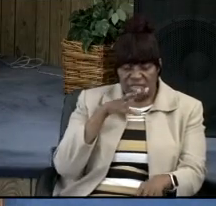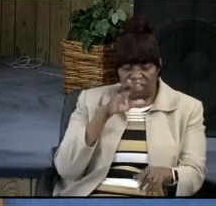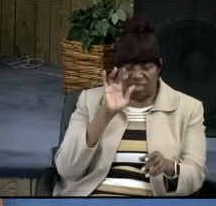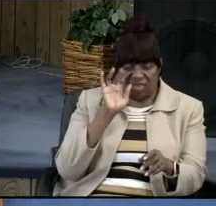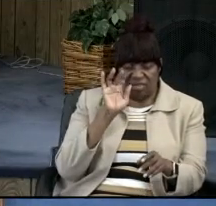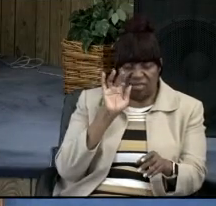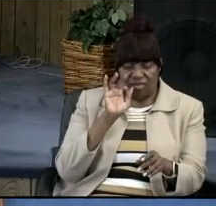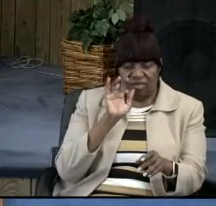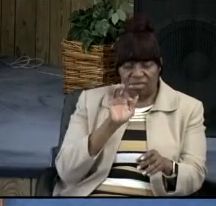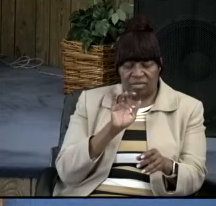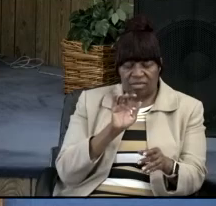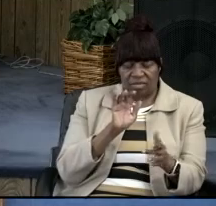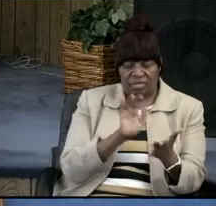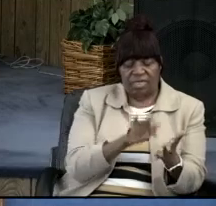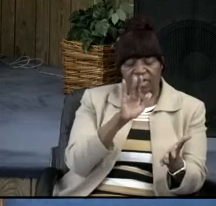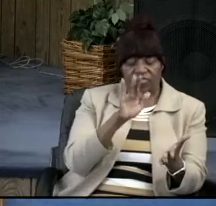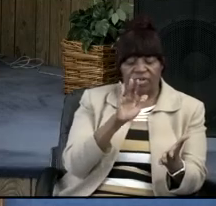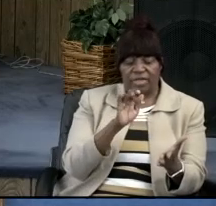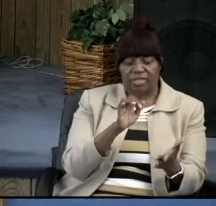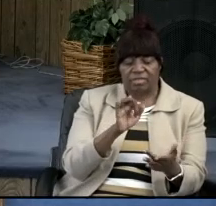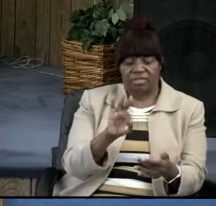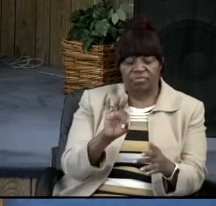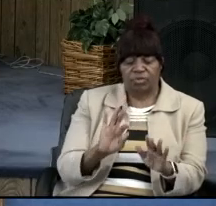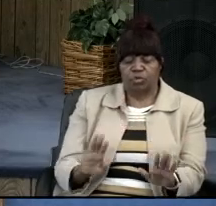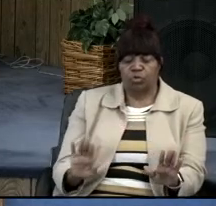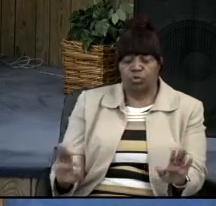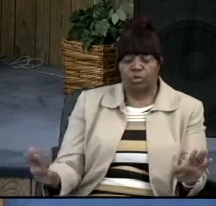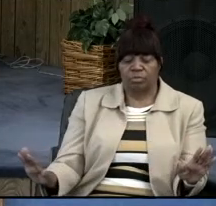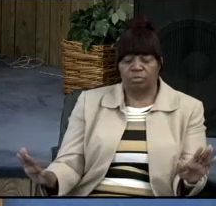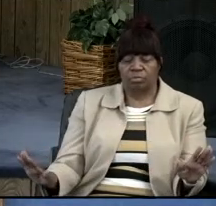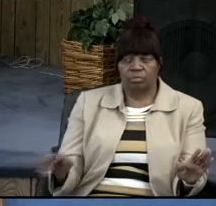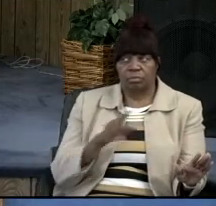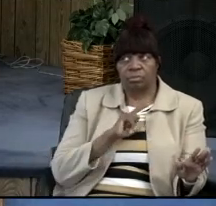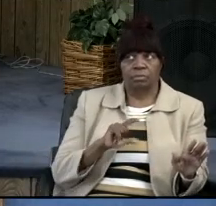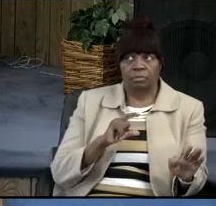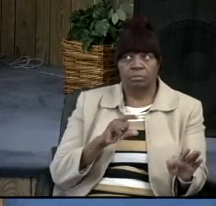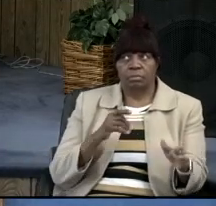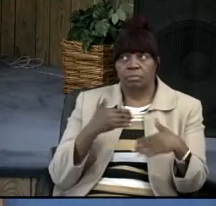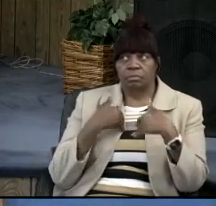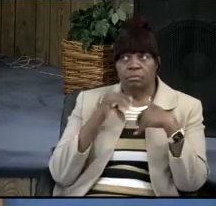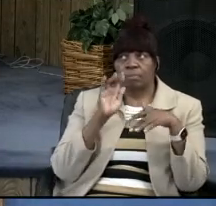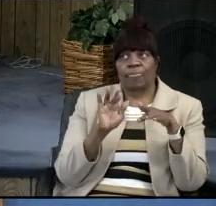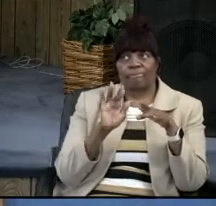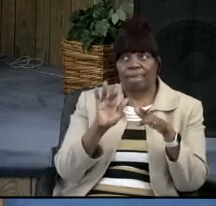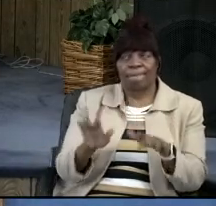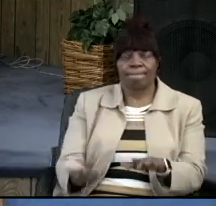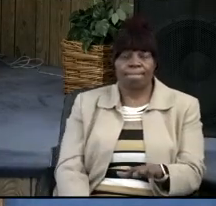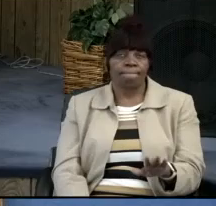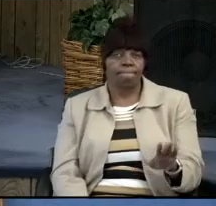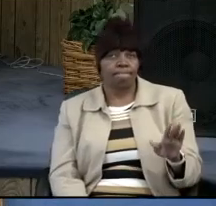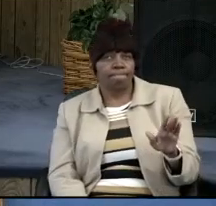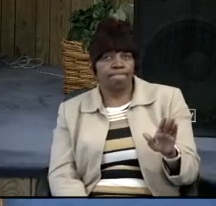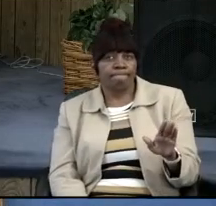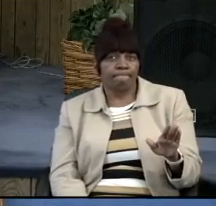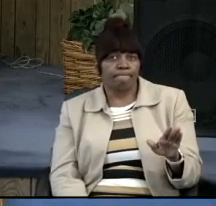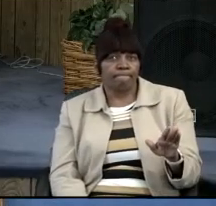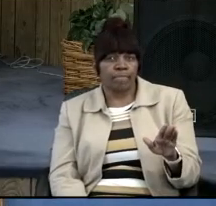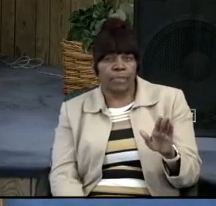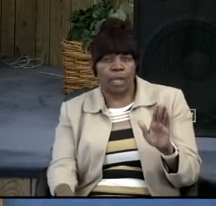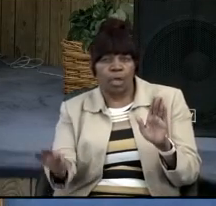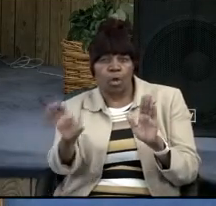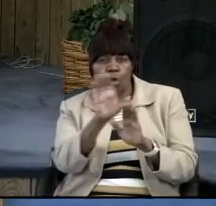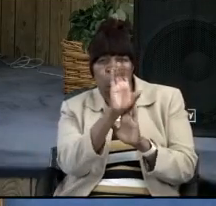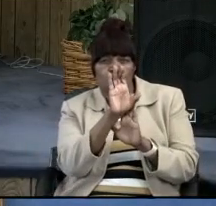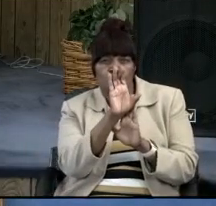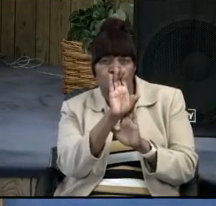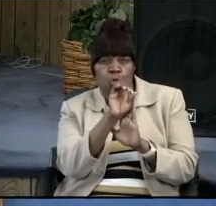Somebody ought to say something. Lord have mercy. I think we're in, as my wife said, a cold blue.